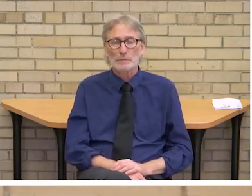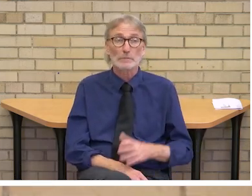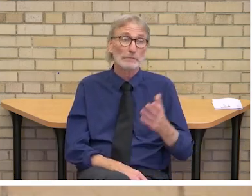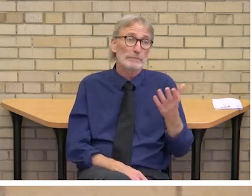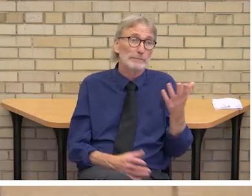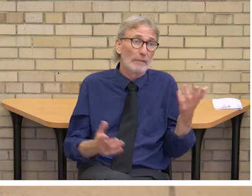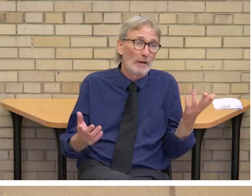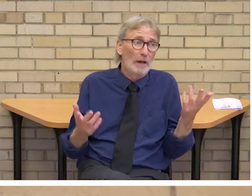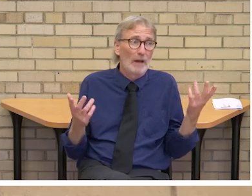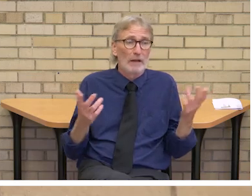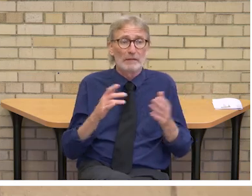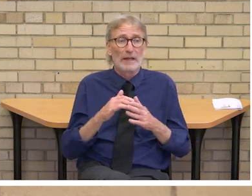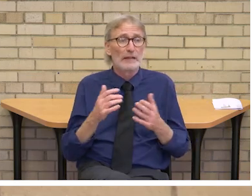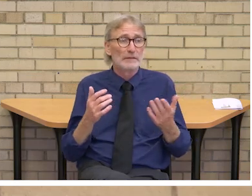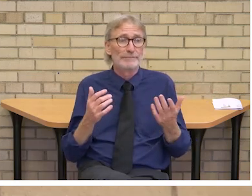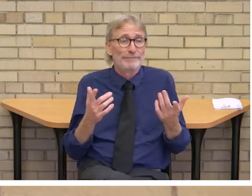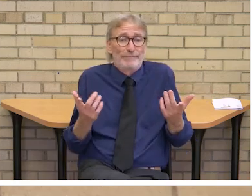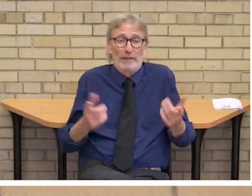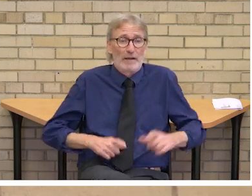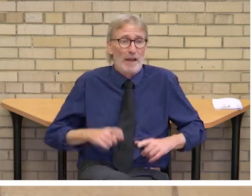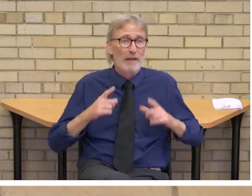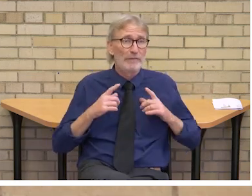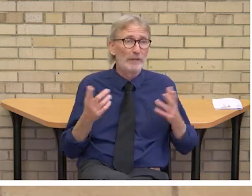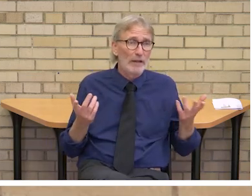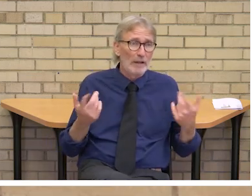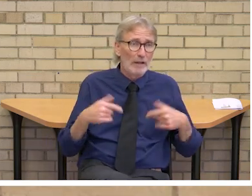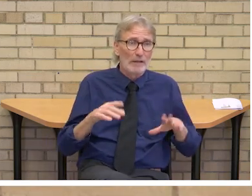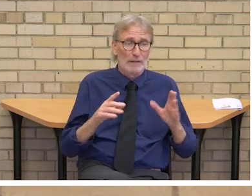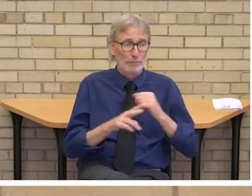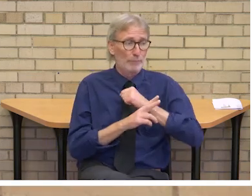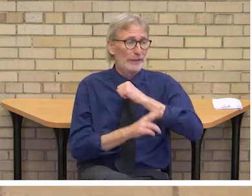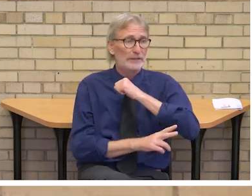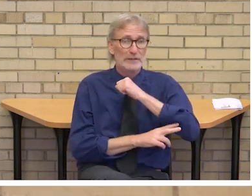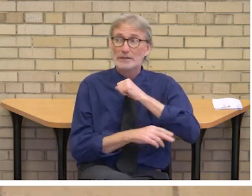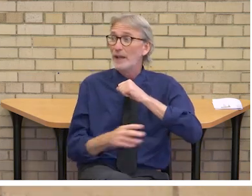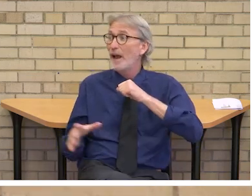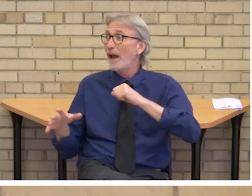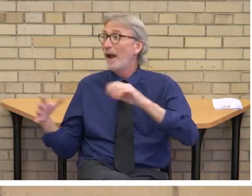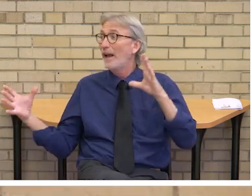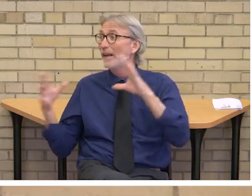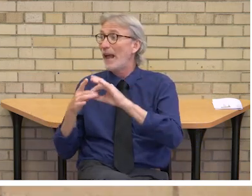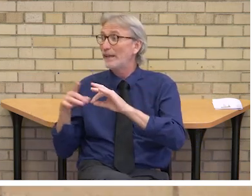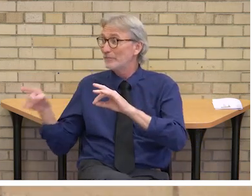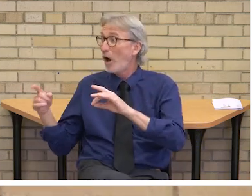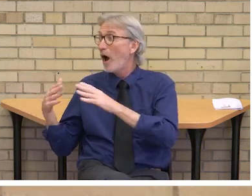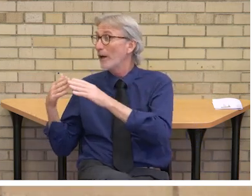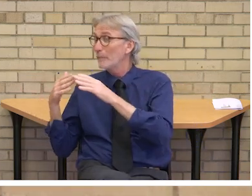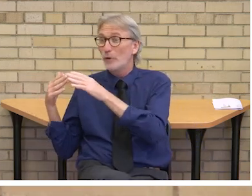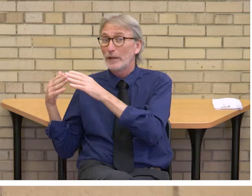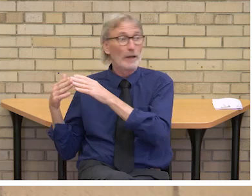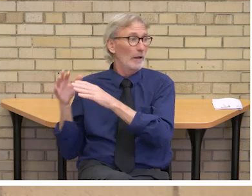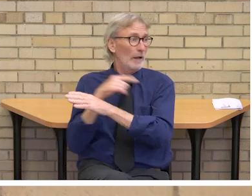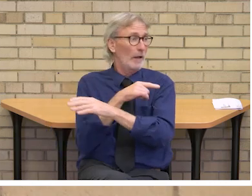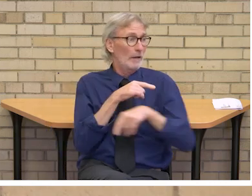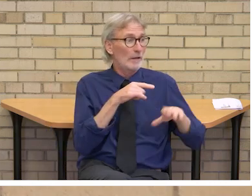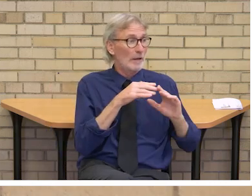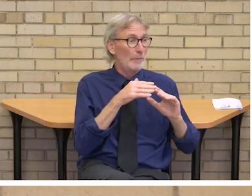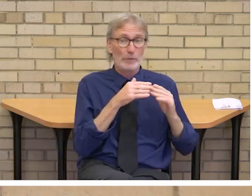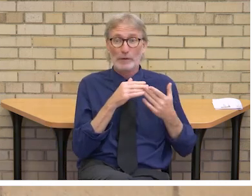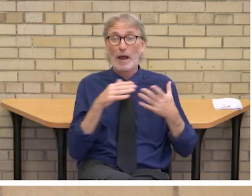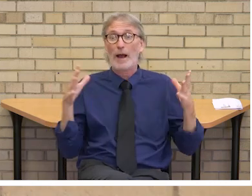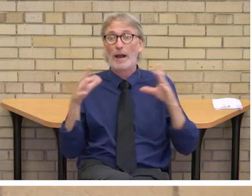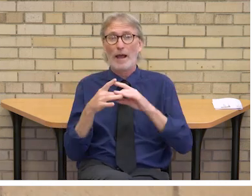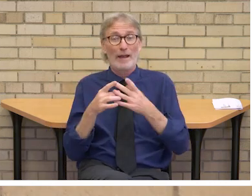Which, I mean, this is the reality. Bridges connect communities, and when a bridge is inaccessible, you realize